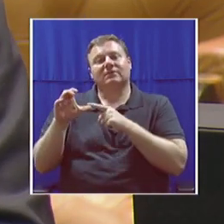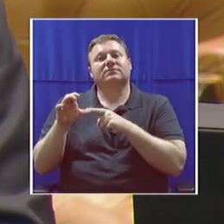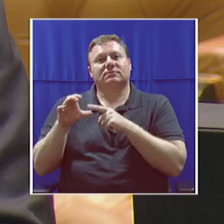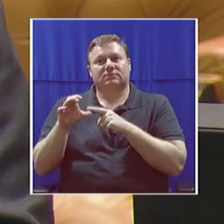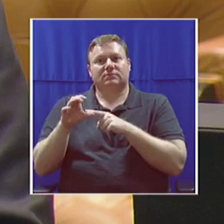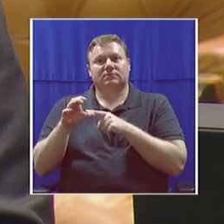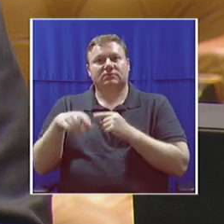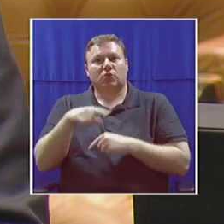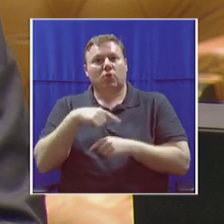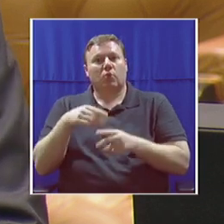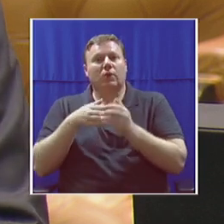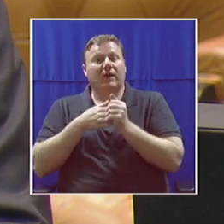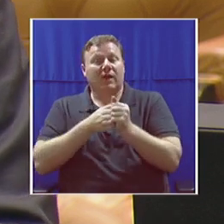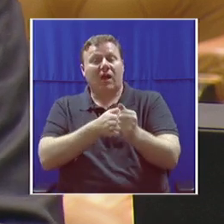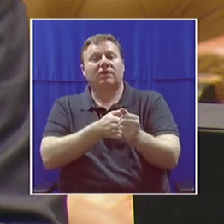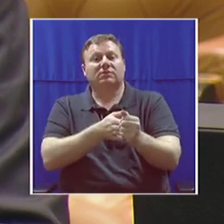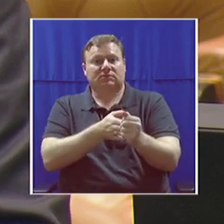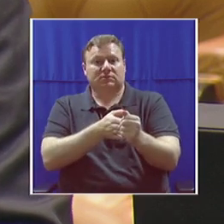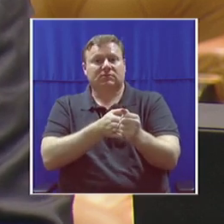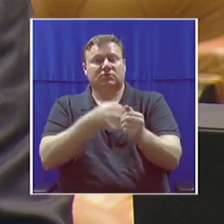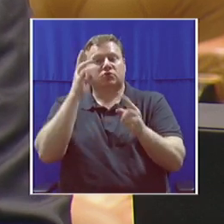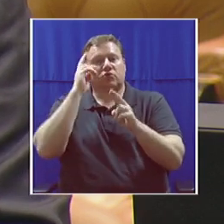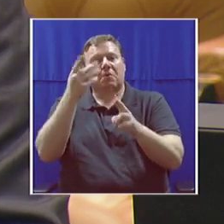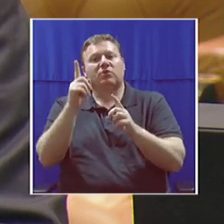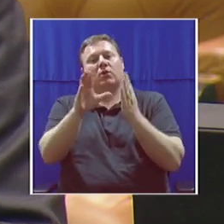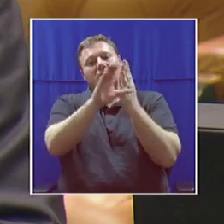in particular by the respect of the